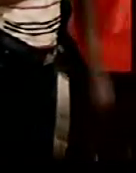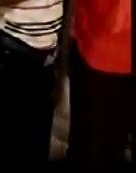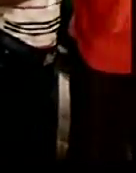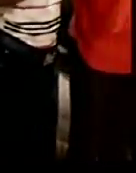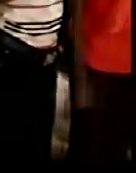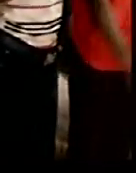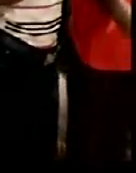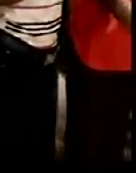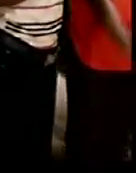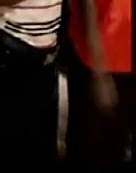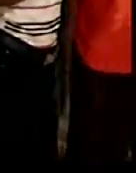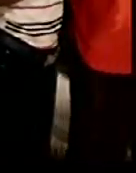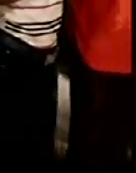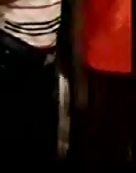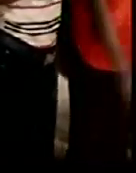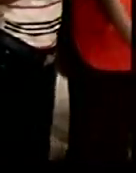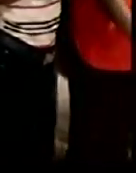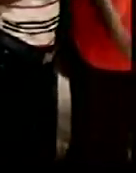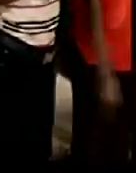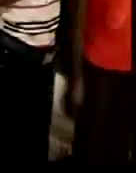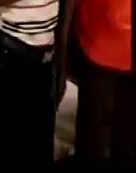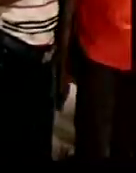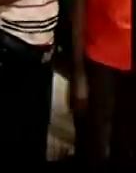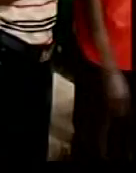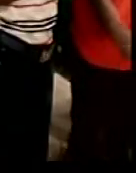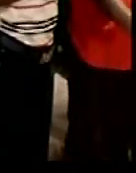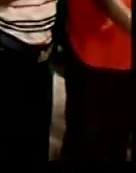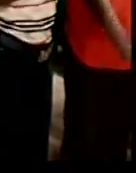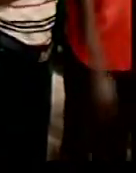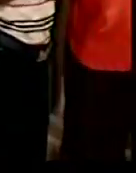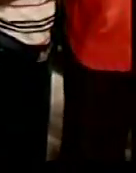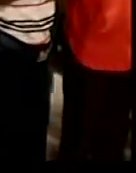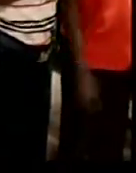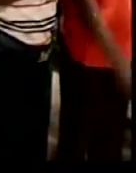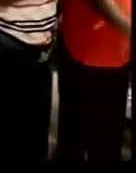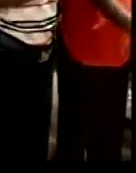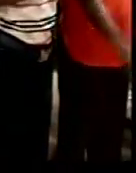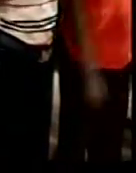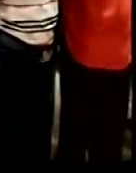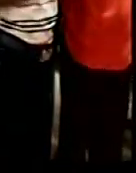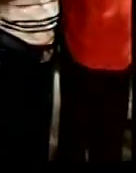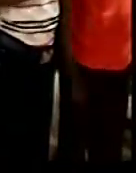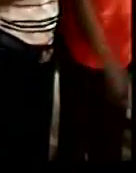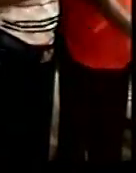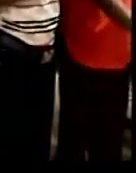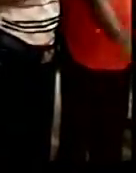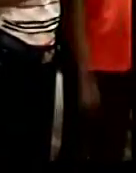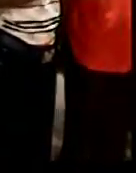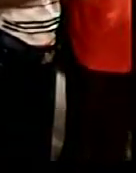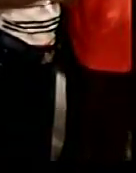woman with the issue of blood touched him, and issue of blood dried up. Touch me.